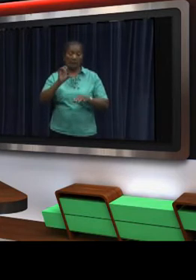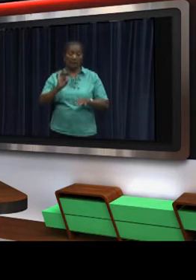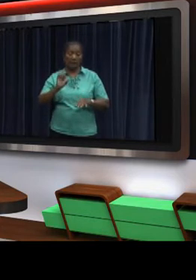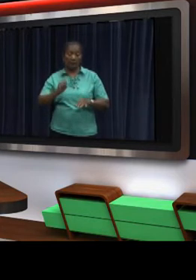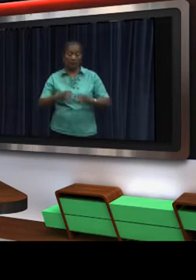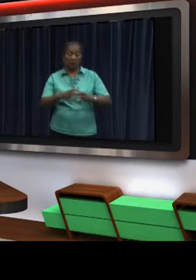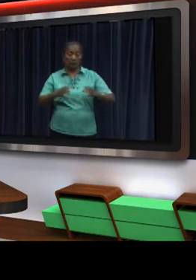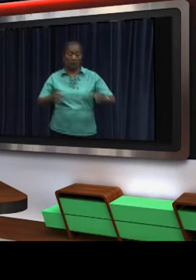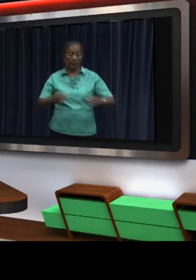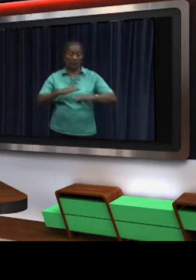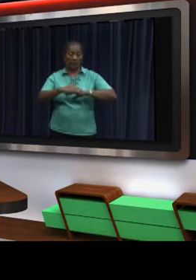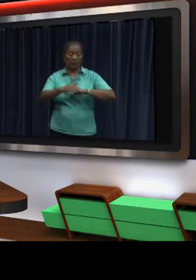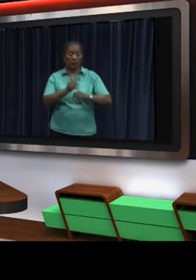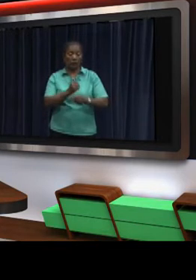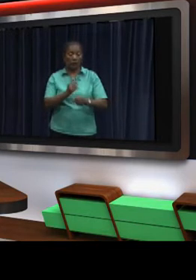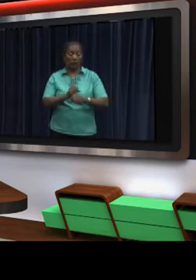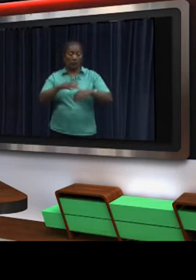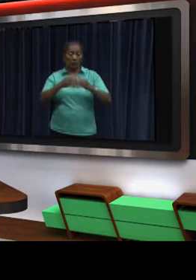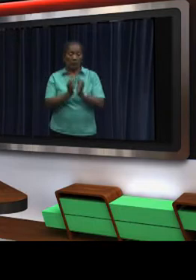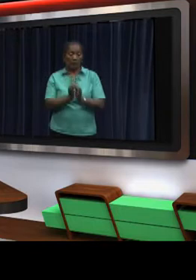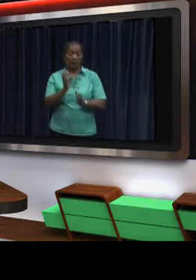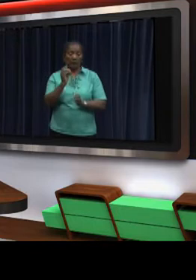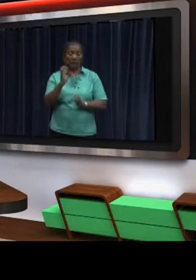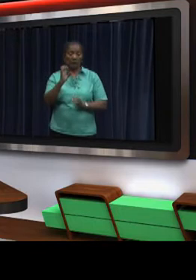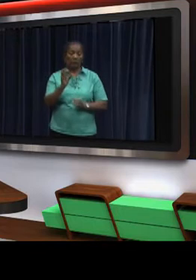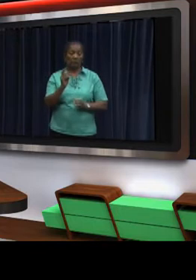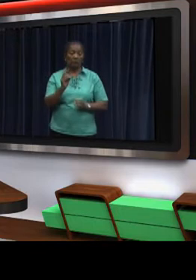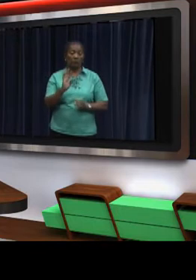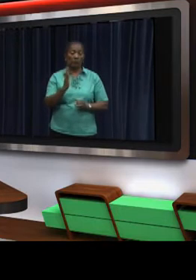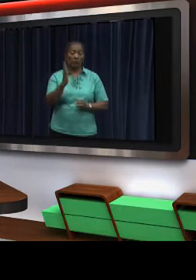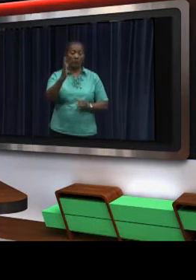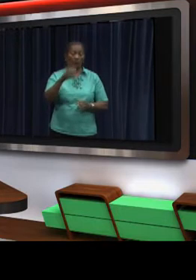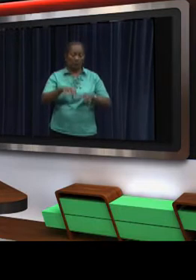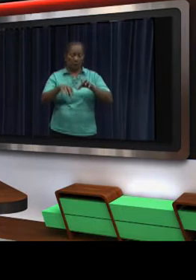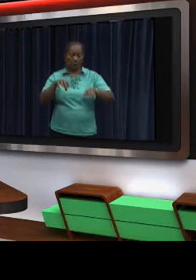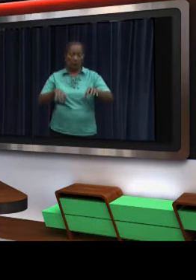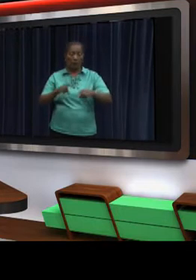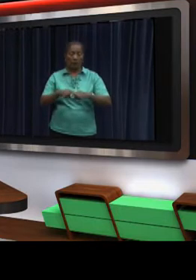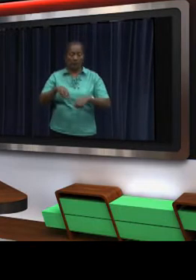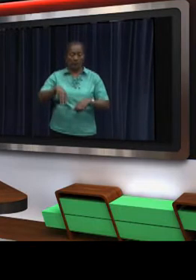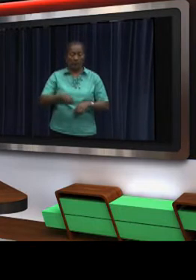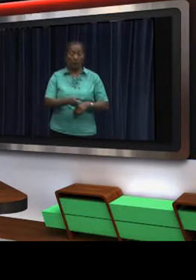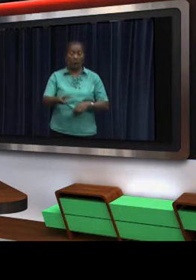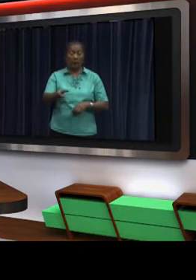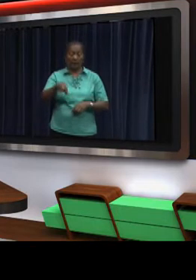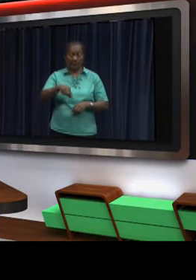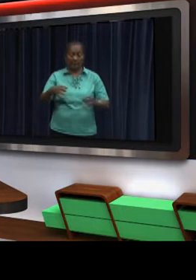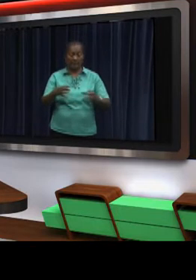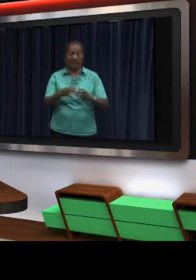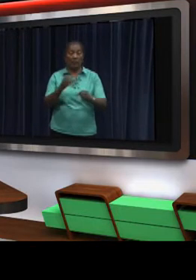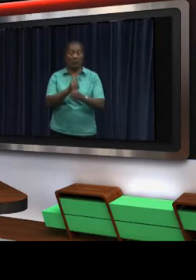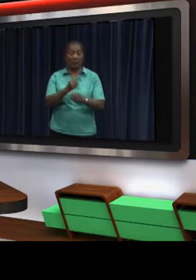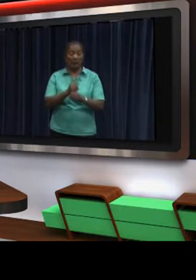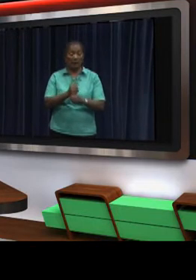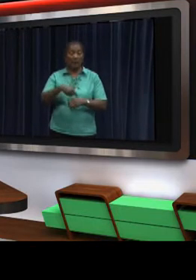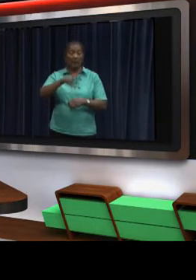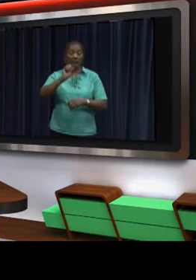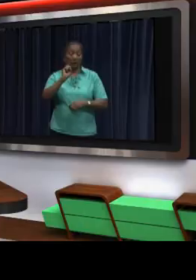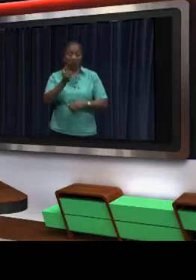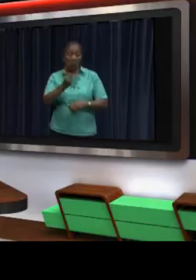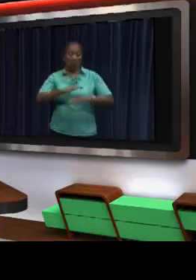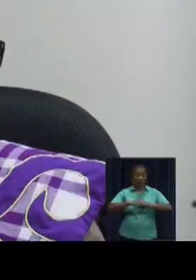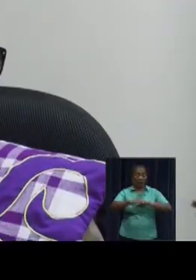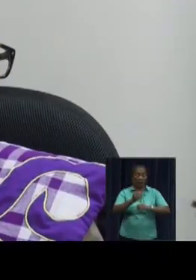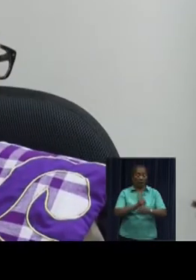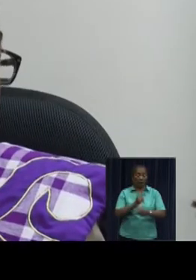took place by the Israeli company Agrobusiness and the district commissioners of Brokopondo, Sipaliwini, and